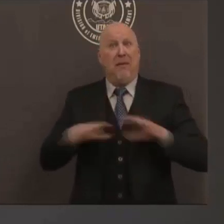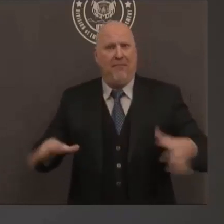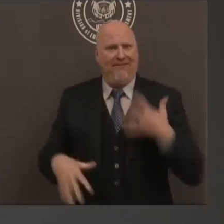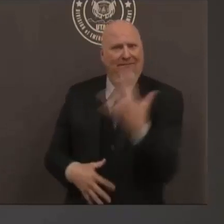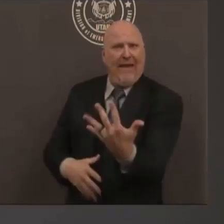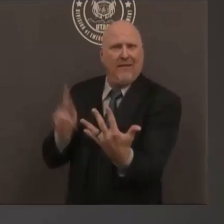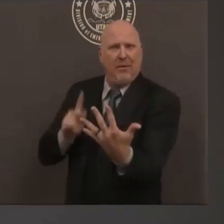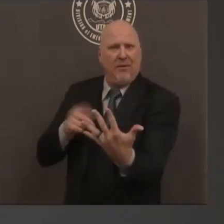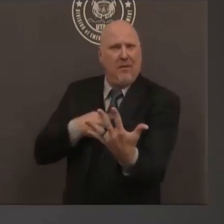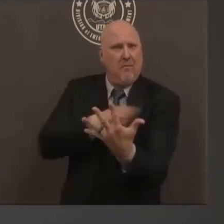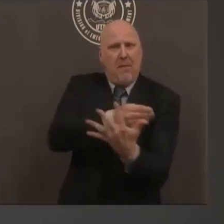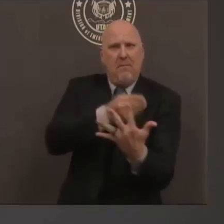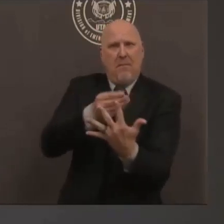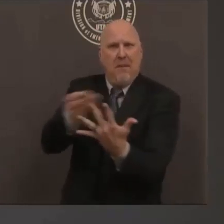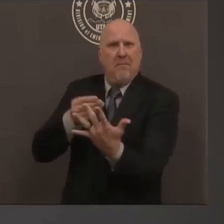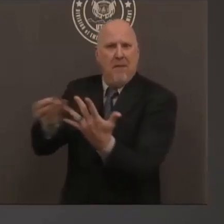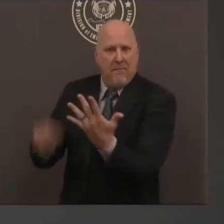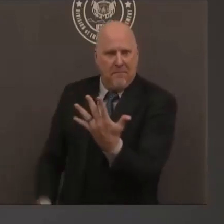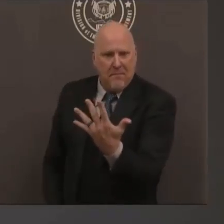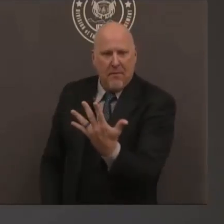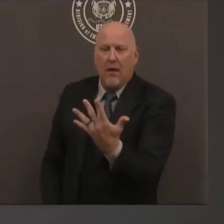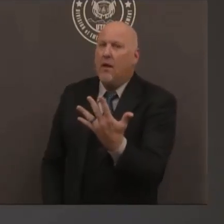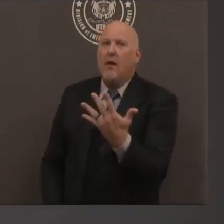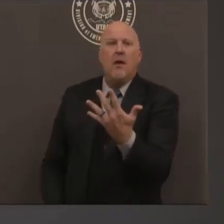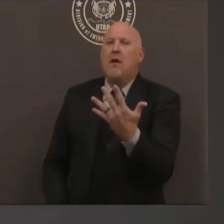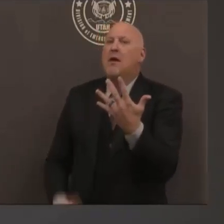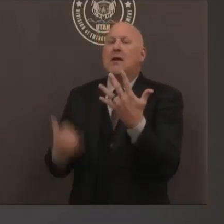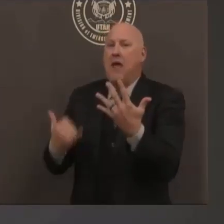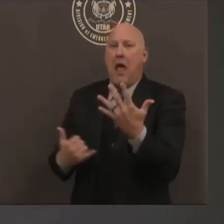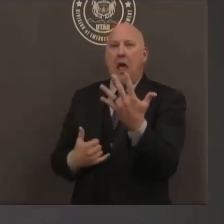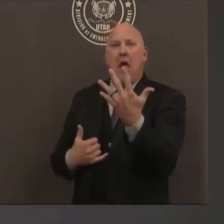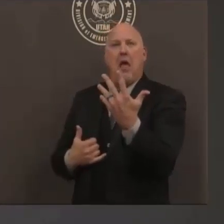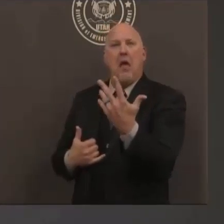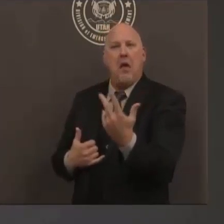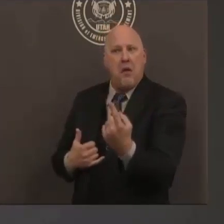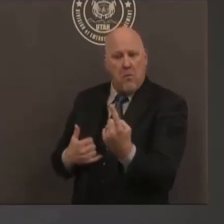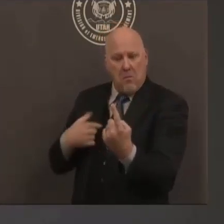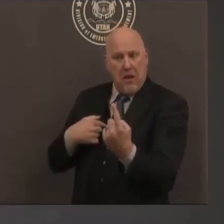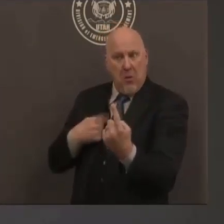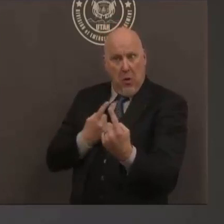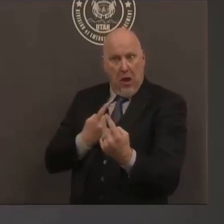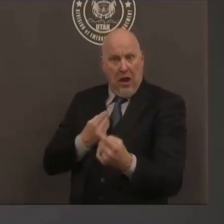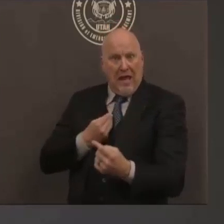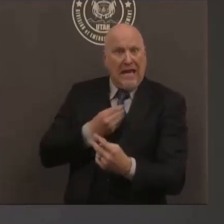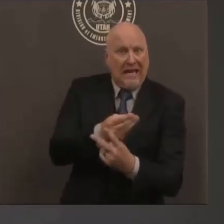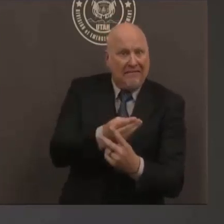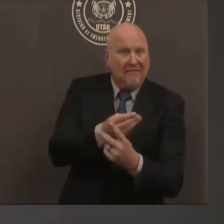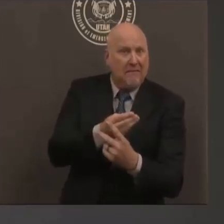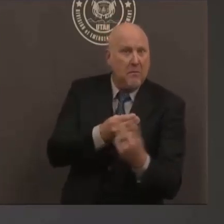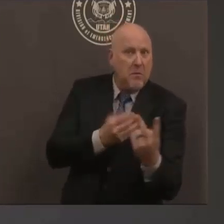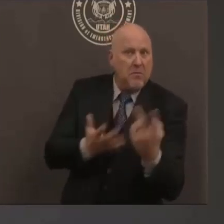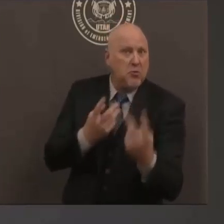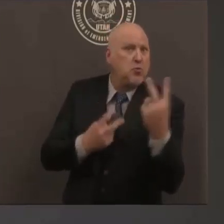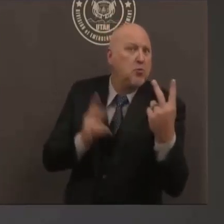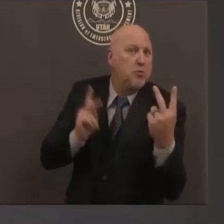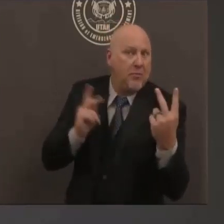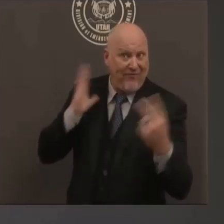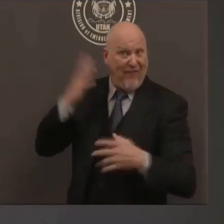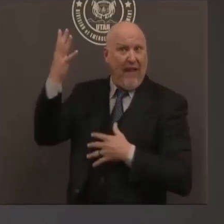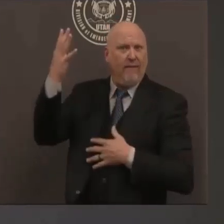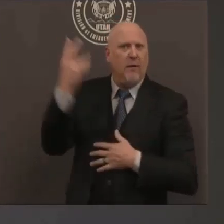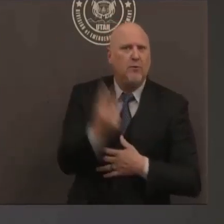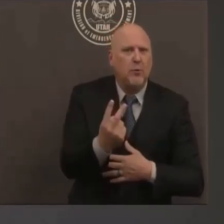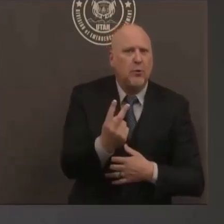almost 1-to-1. Once you get to 1-to-1, that really is stabilization. And of course, our goal is to get to 1 to less than